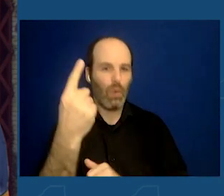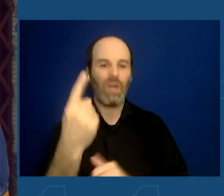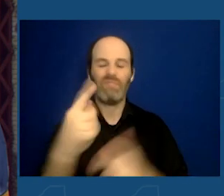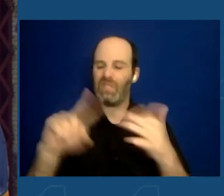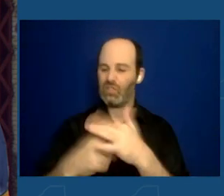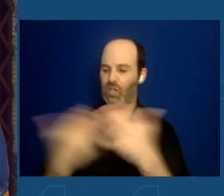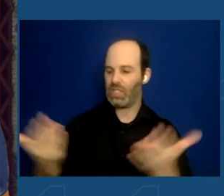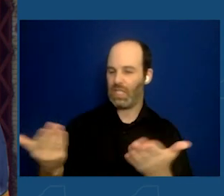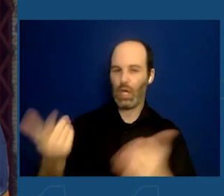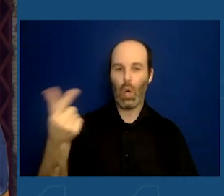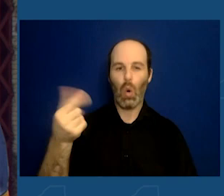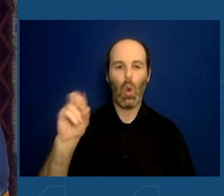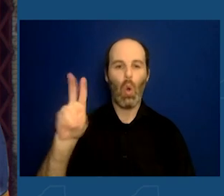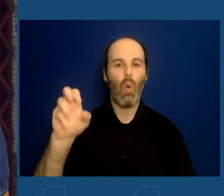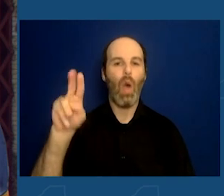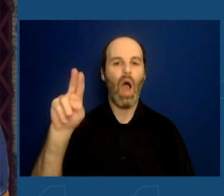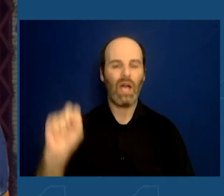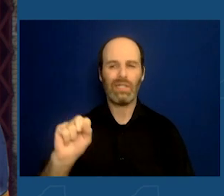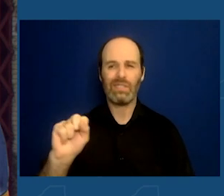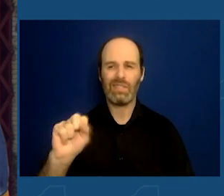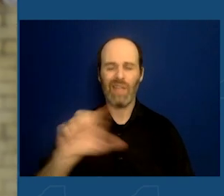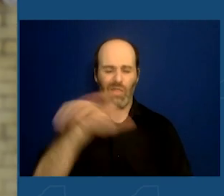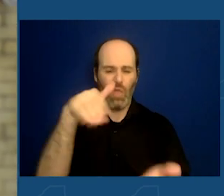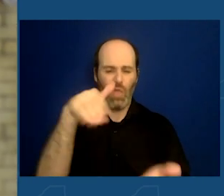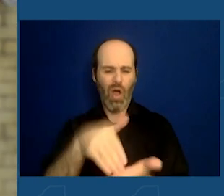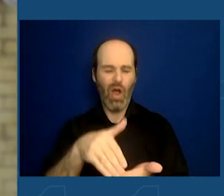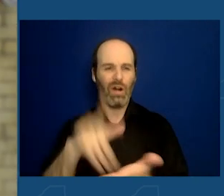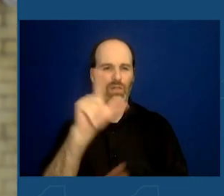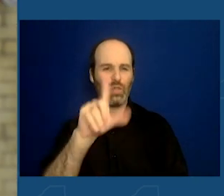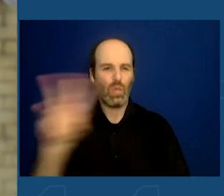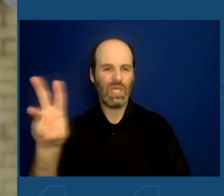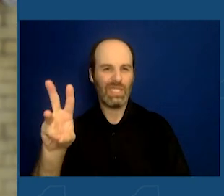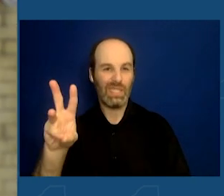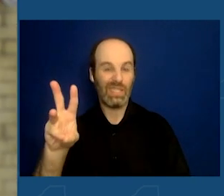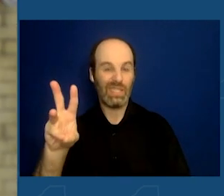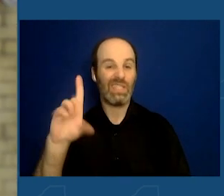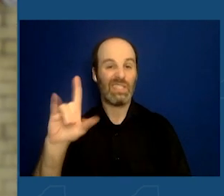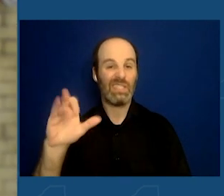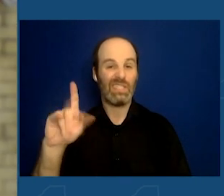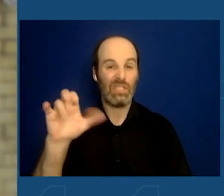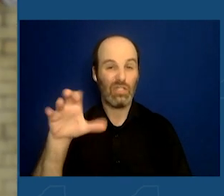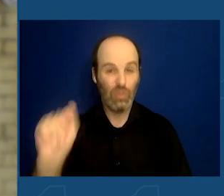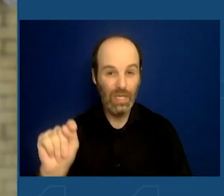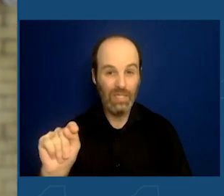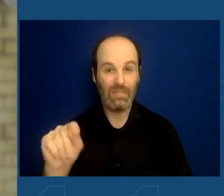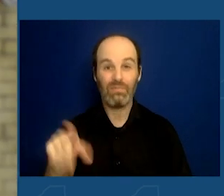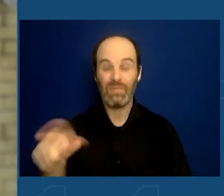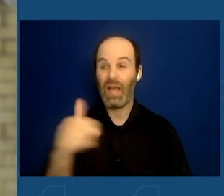here in the heart of the 26th district, and so I'm so thankful that we're able to see these projects through to